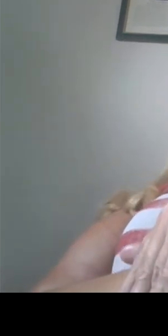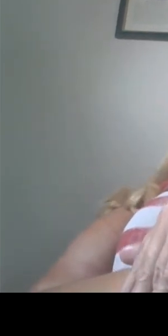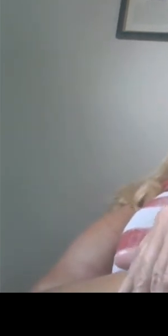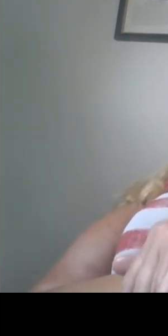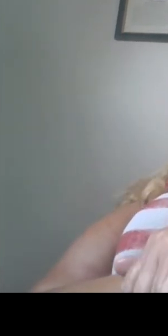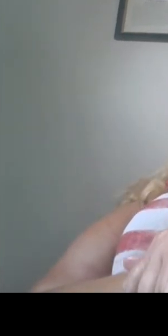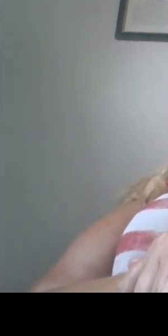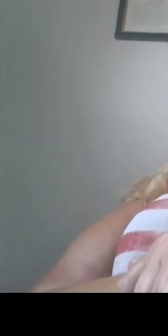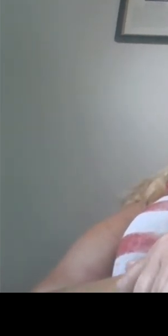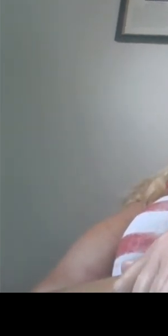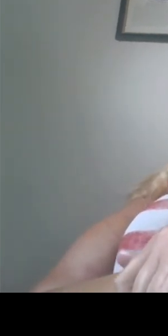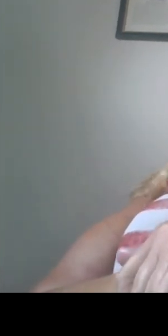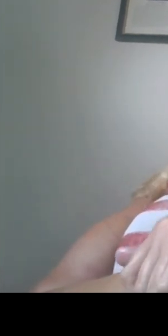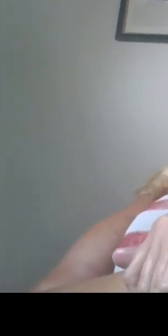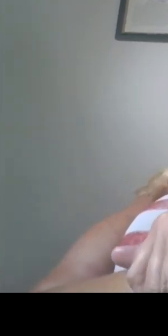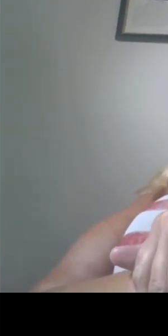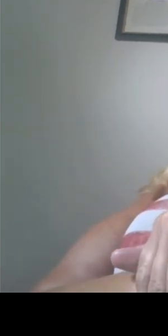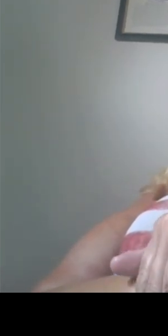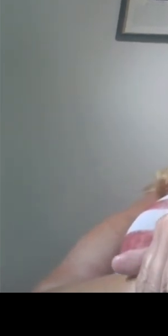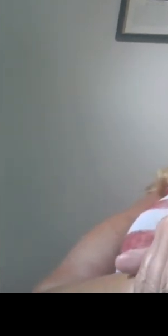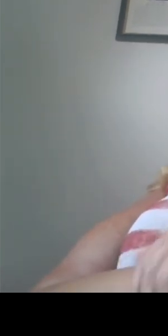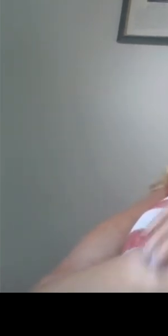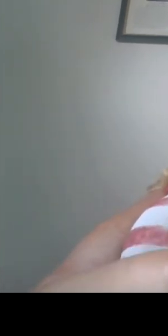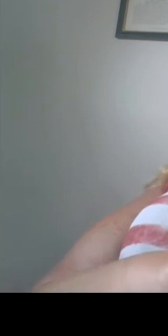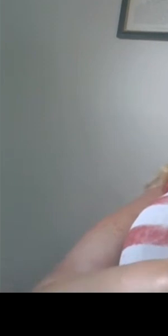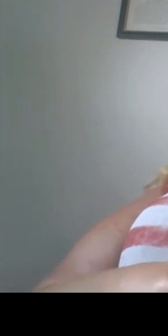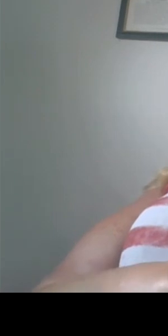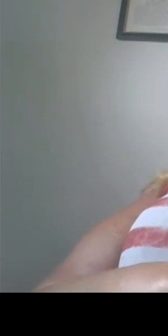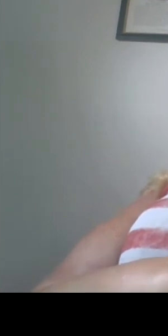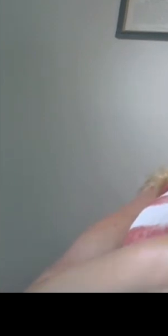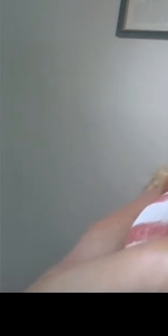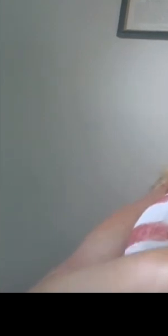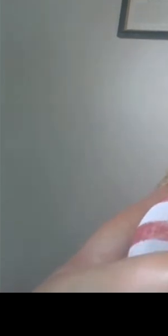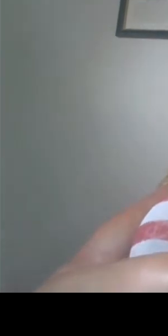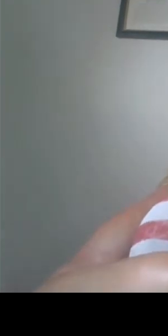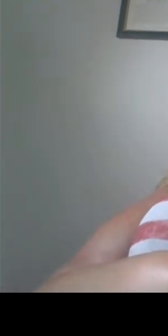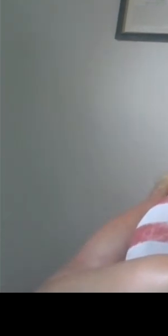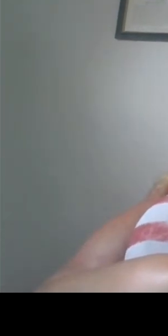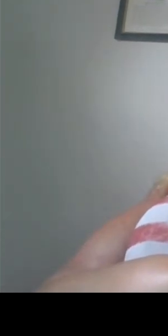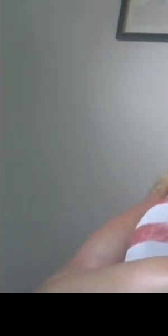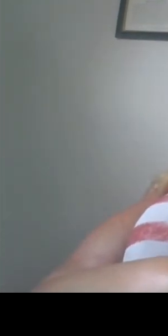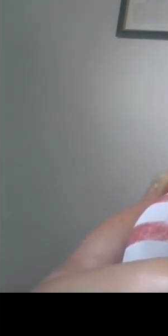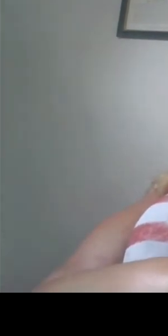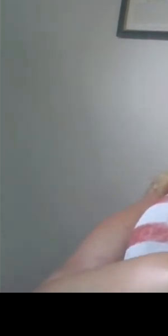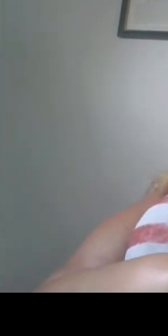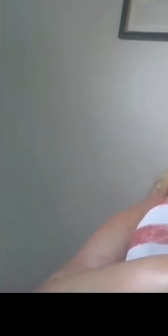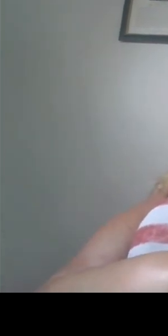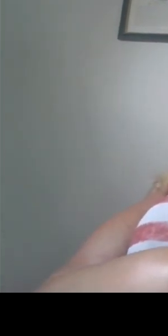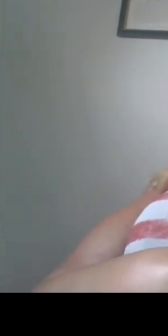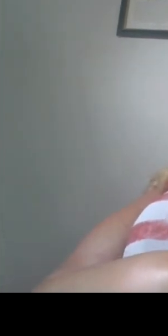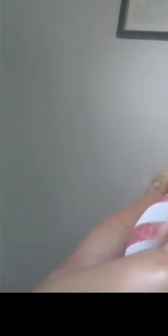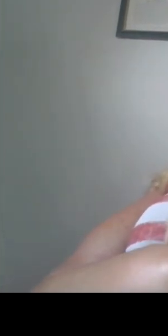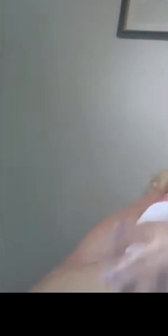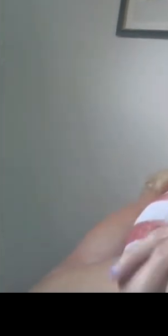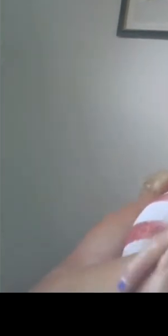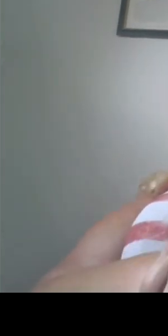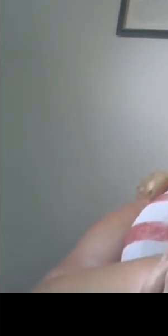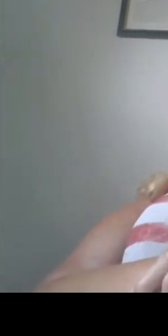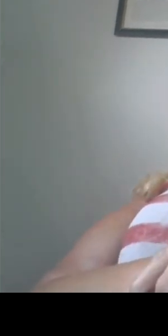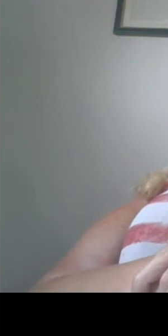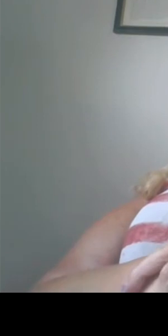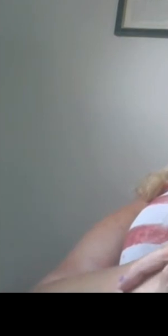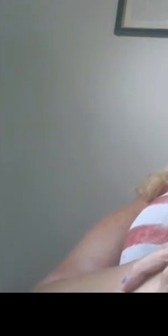say I can remember the first time that I voted, and it was not too long after getting involved with